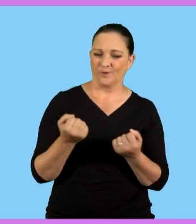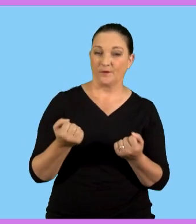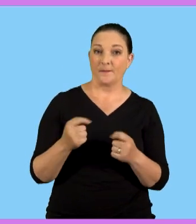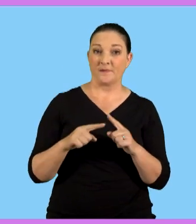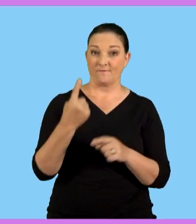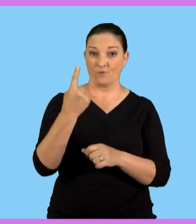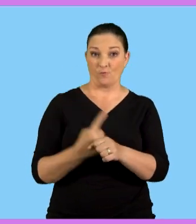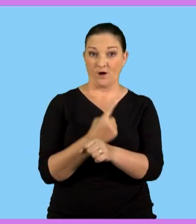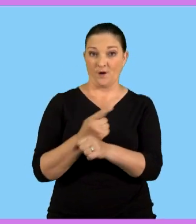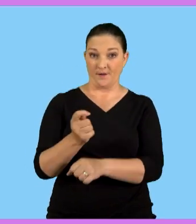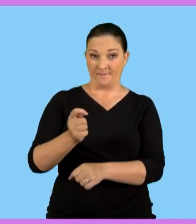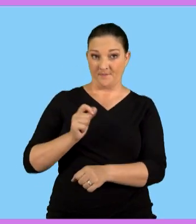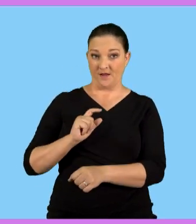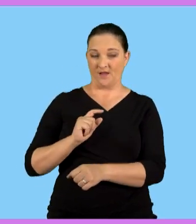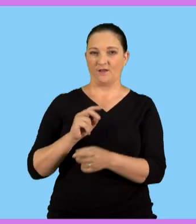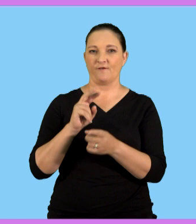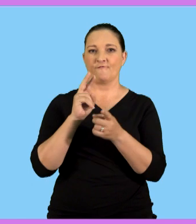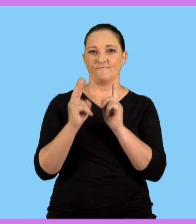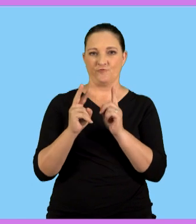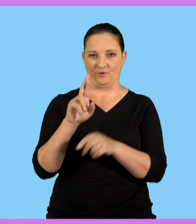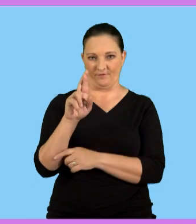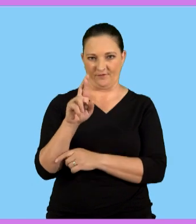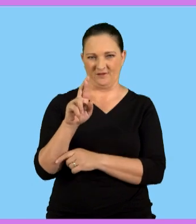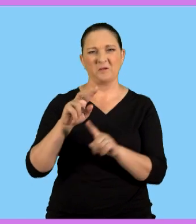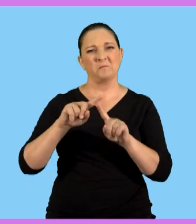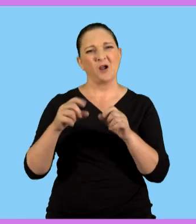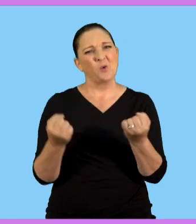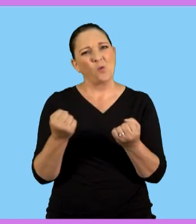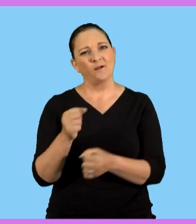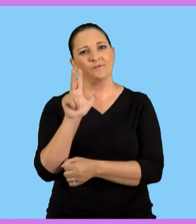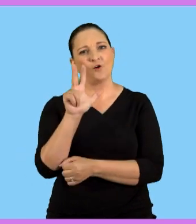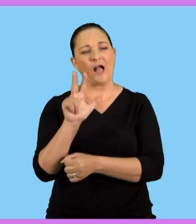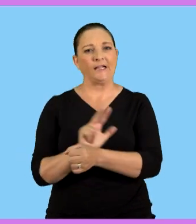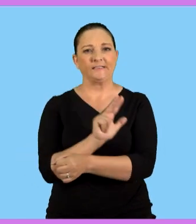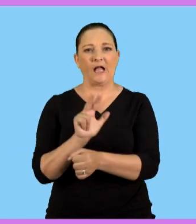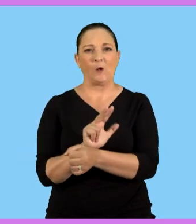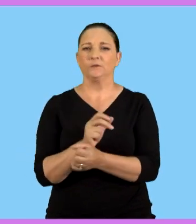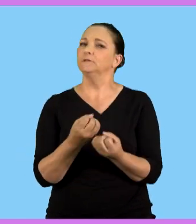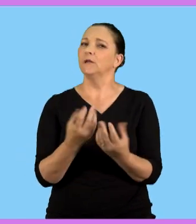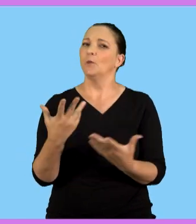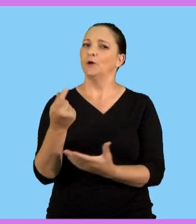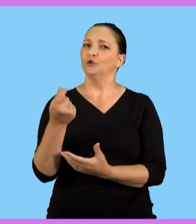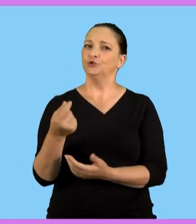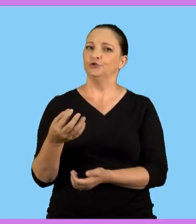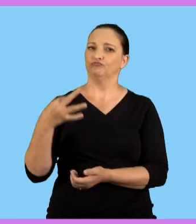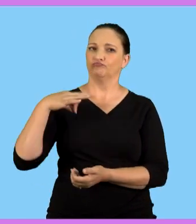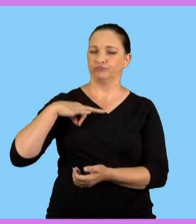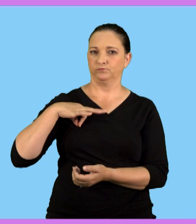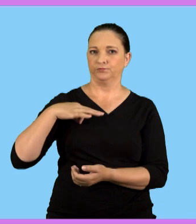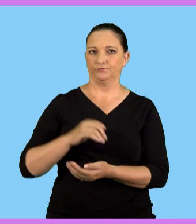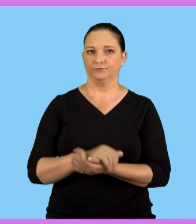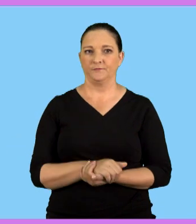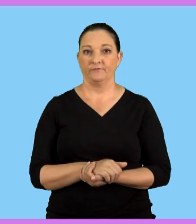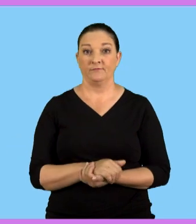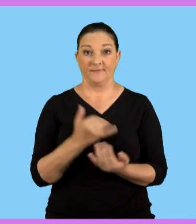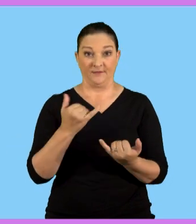earn in 8 hours? So if you look at this concept, that's the concept of rate. We have two different quantities or two different